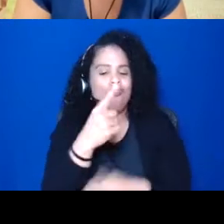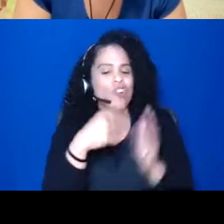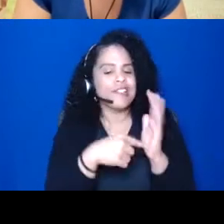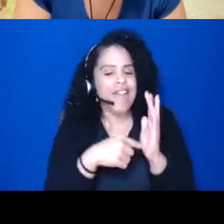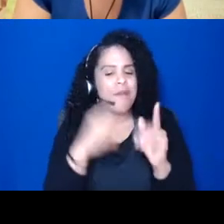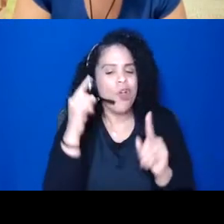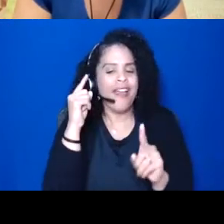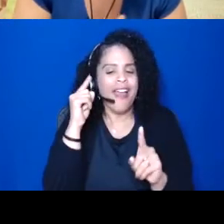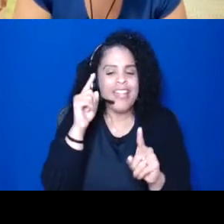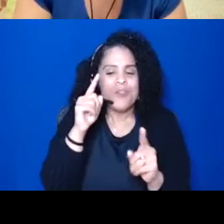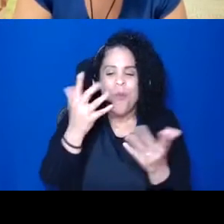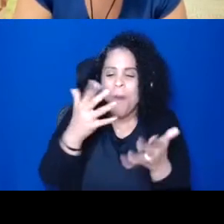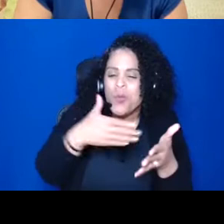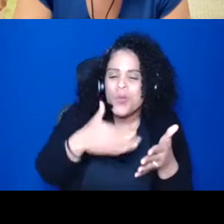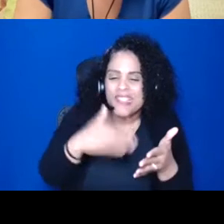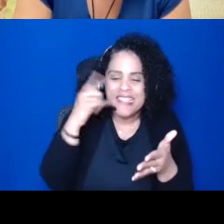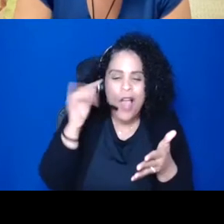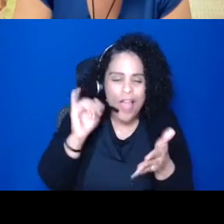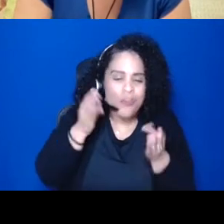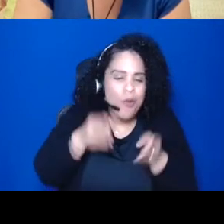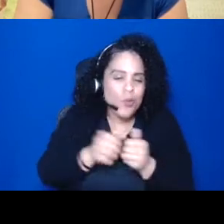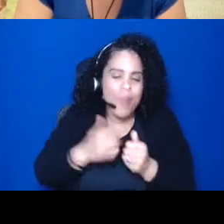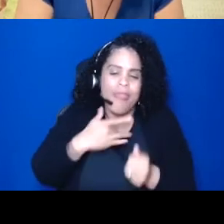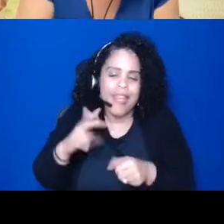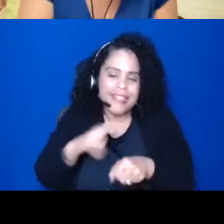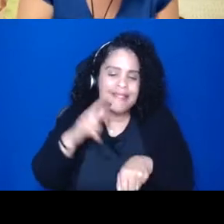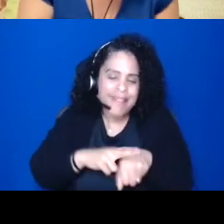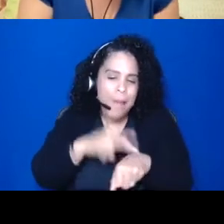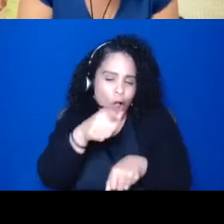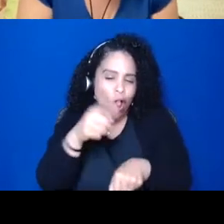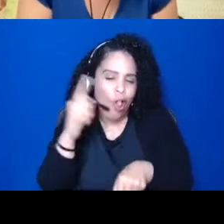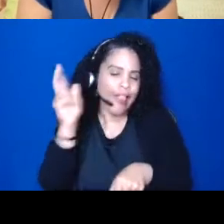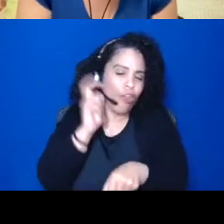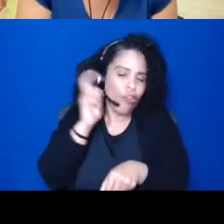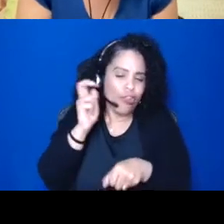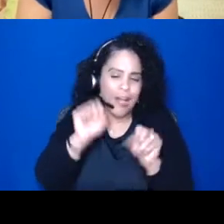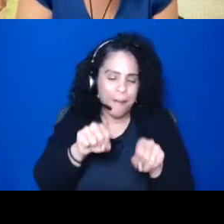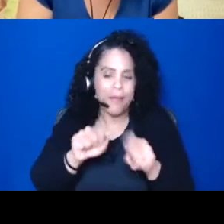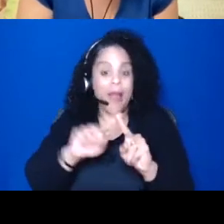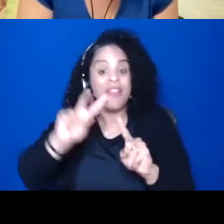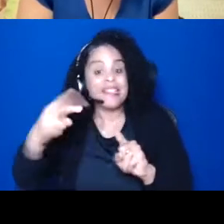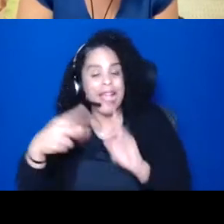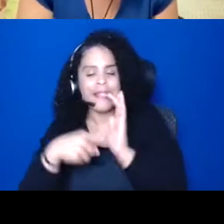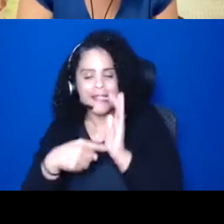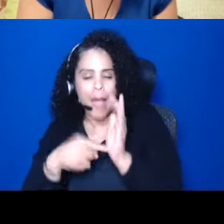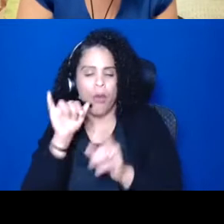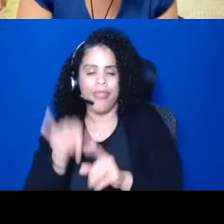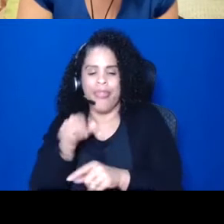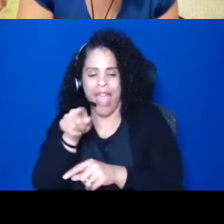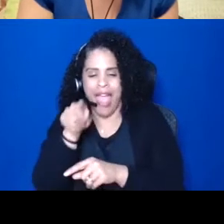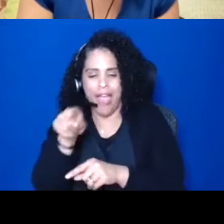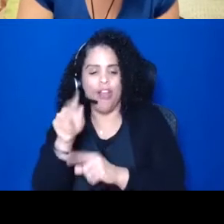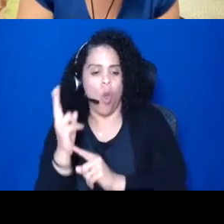what music would sound like to a person with typical hearing ability. And the second example is the